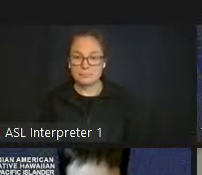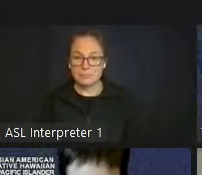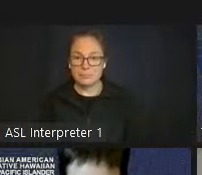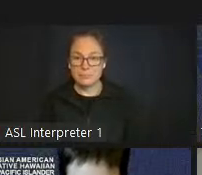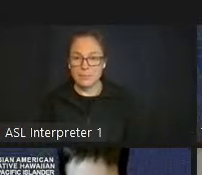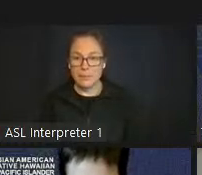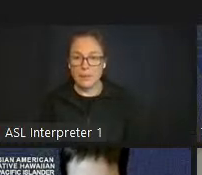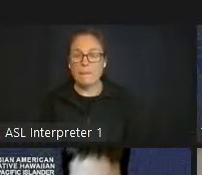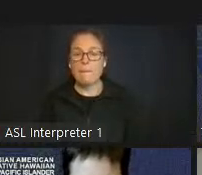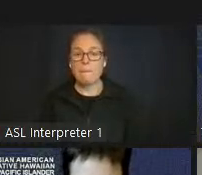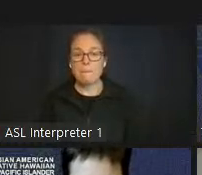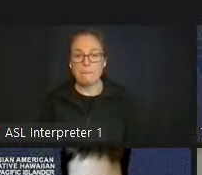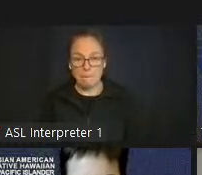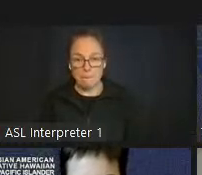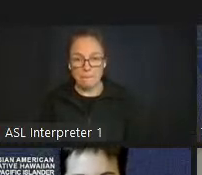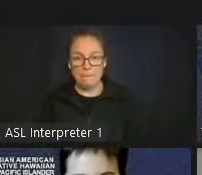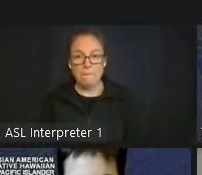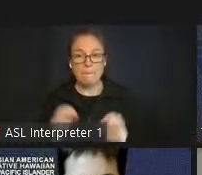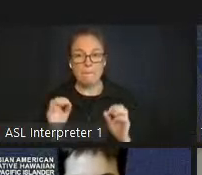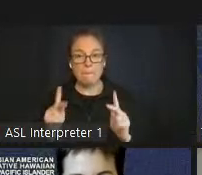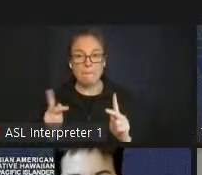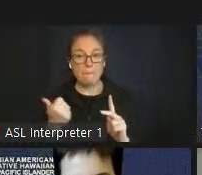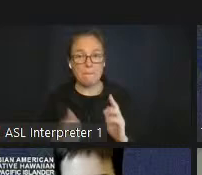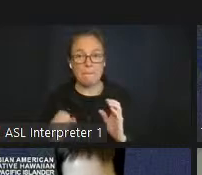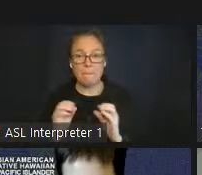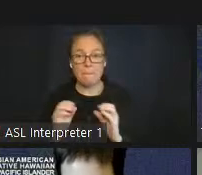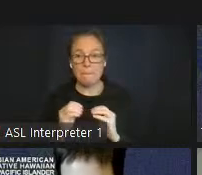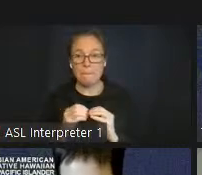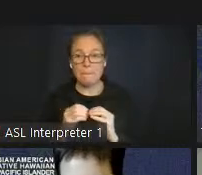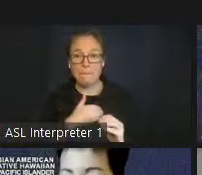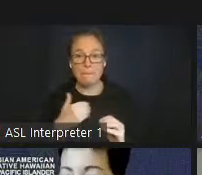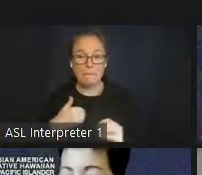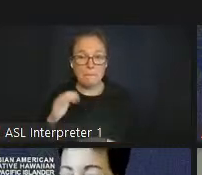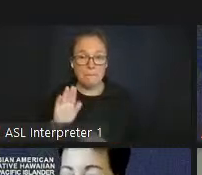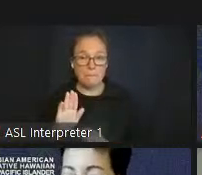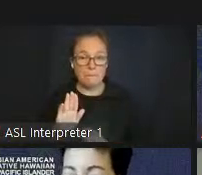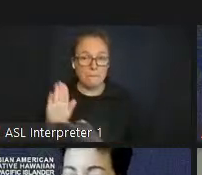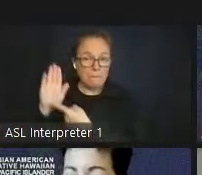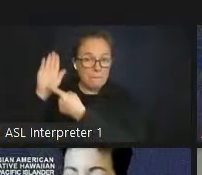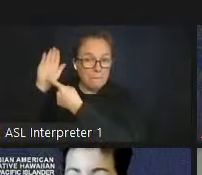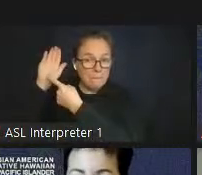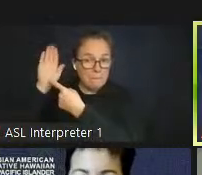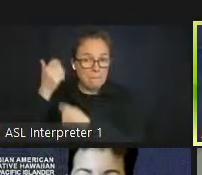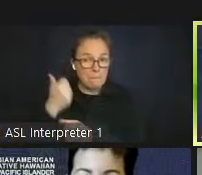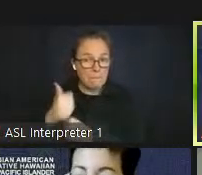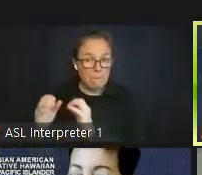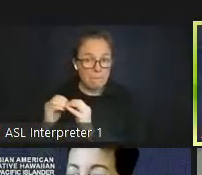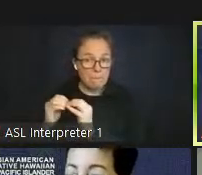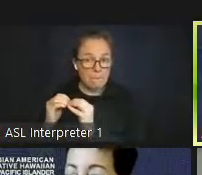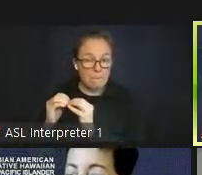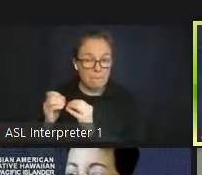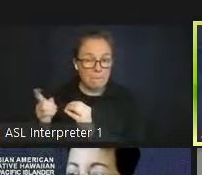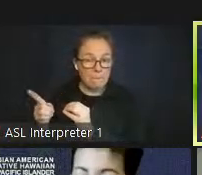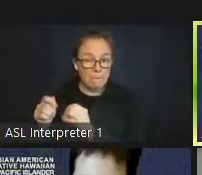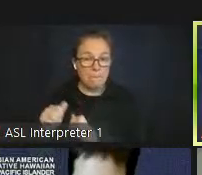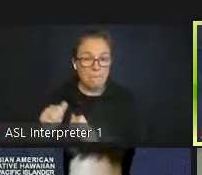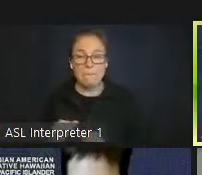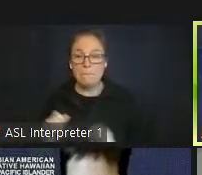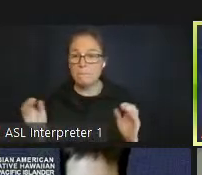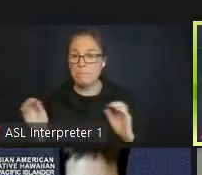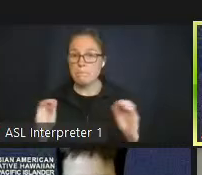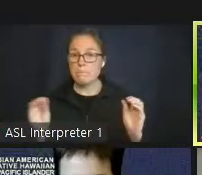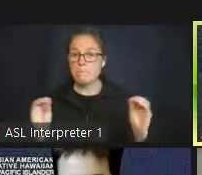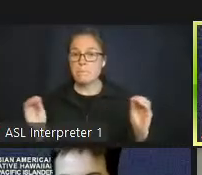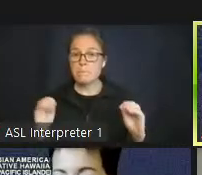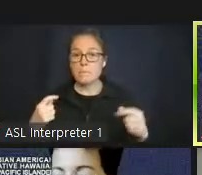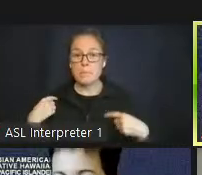Okay, so any other community members have raised their hand that we're aware of, Mr. Moss? No, there is not.